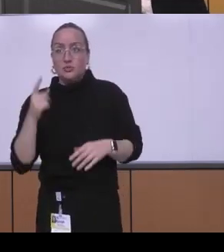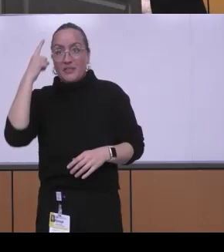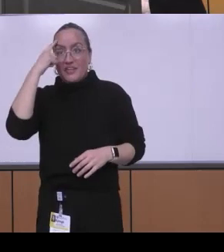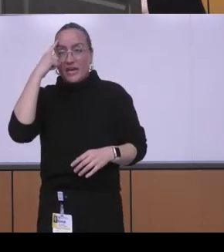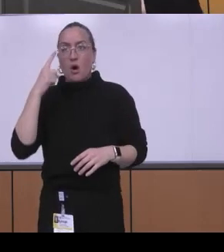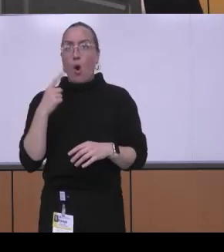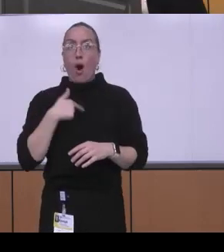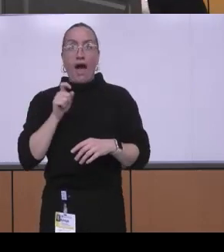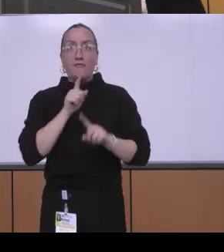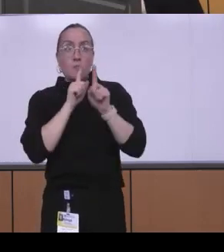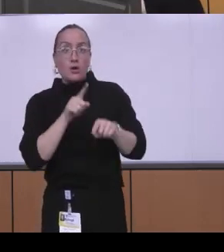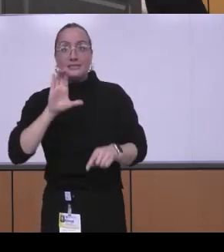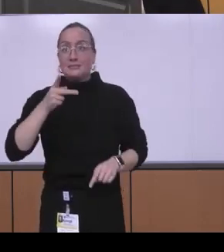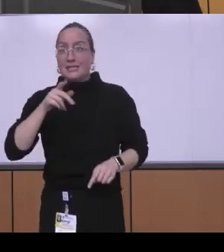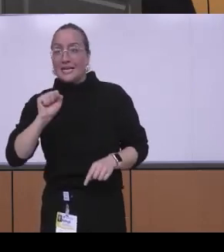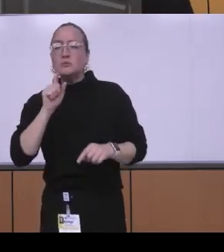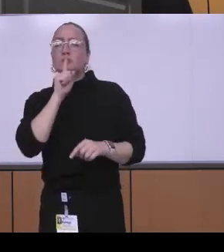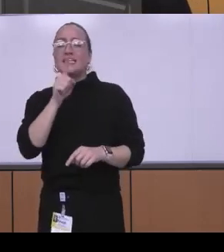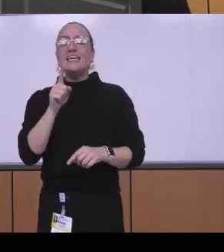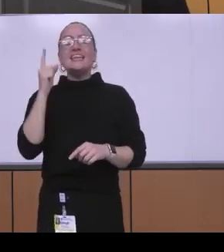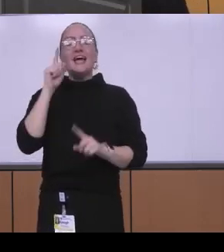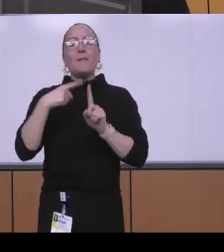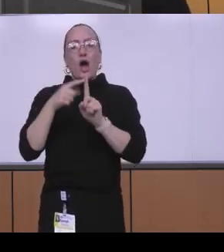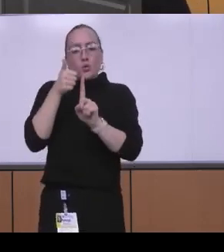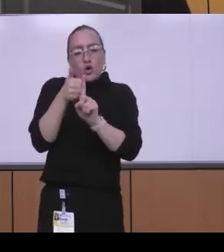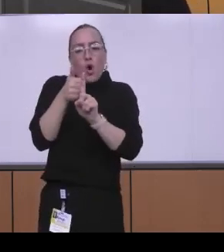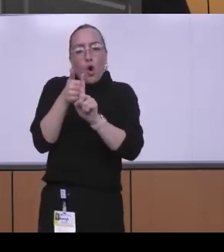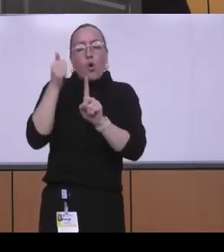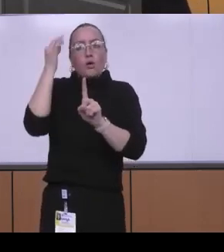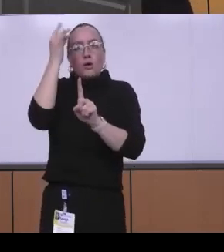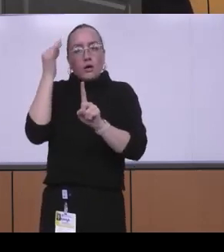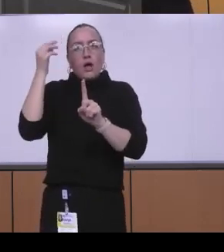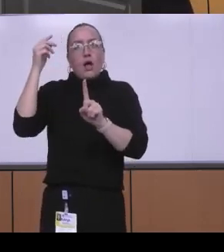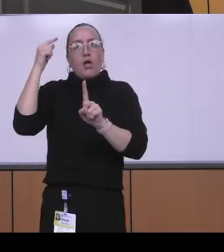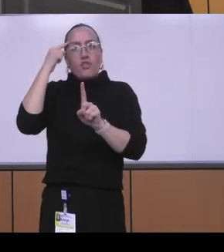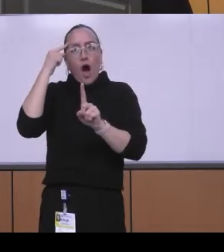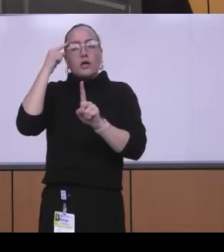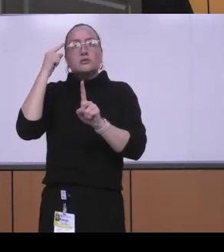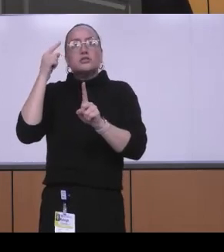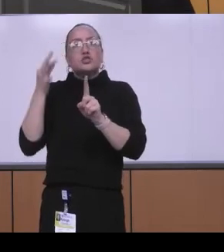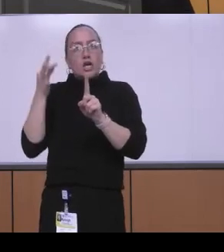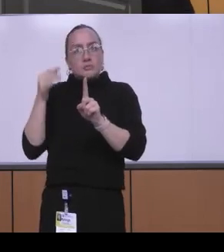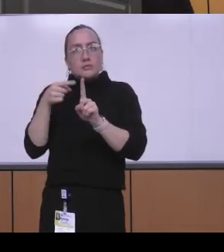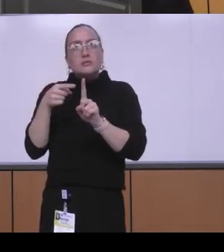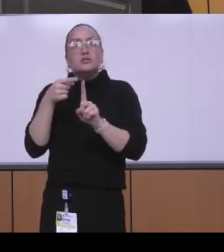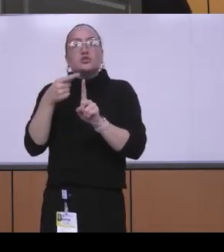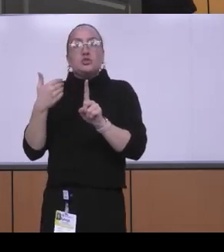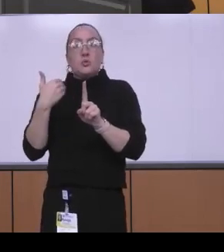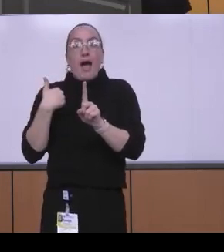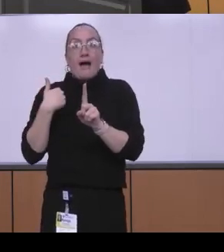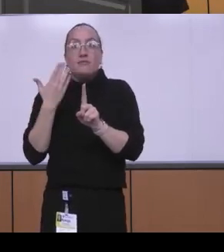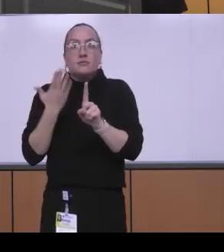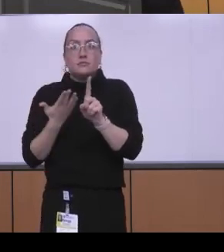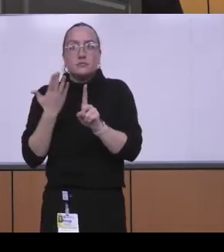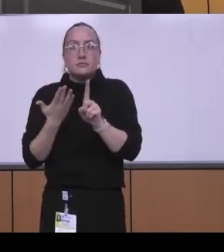CPS, you're substituting your judgment, your clinical judgment, your professionalism with that of somebody who has maybe an undergraduate degree, working maybe for $11 an hour, maybe in New